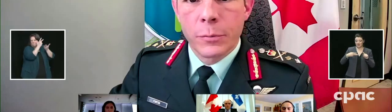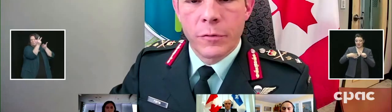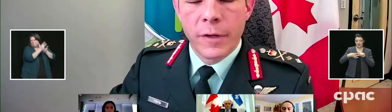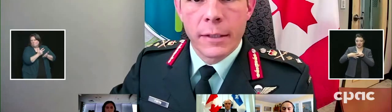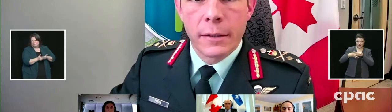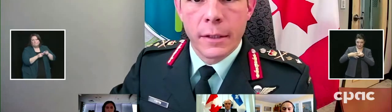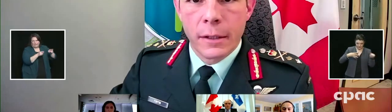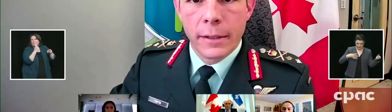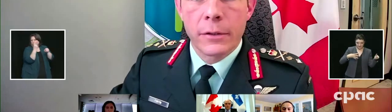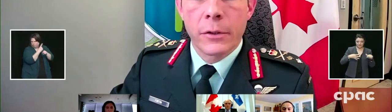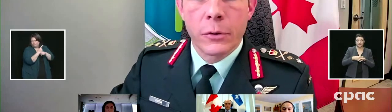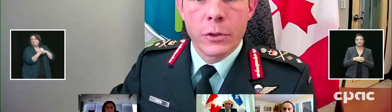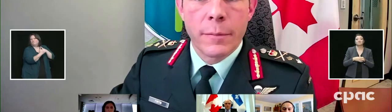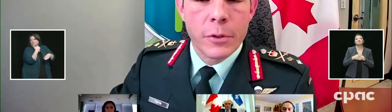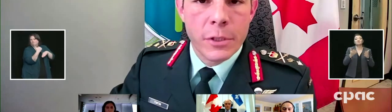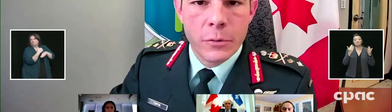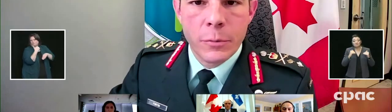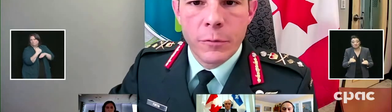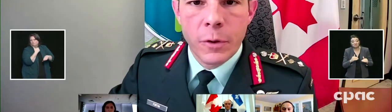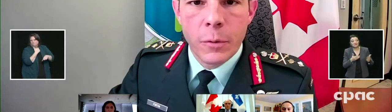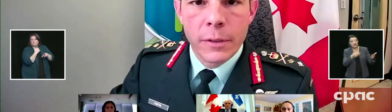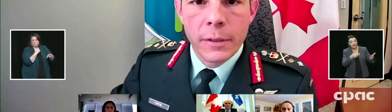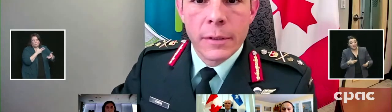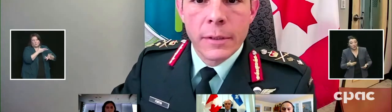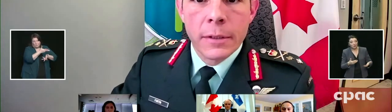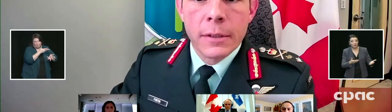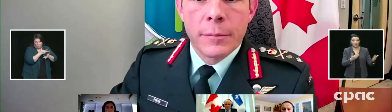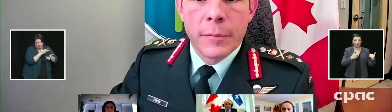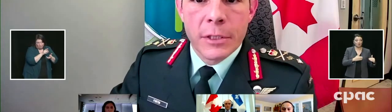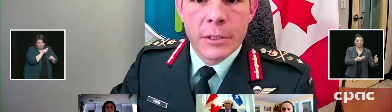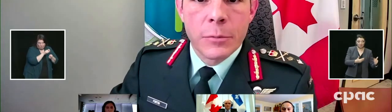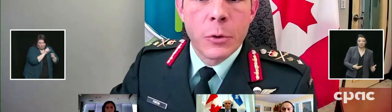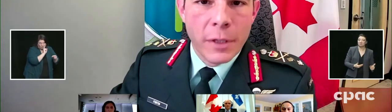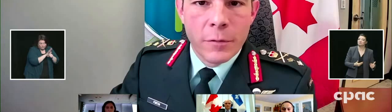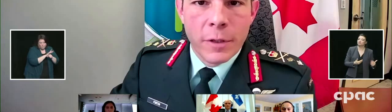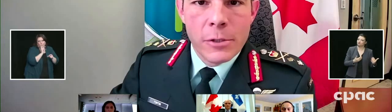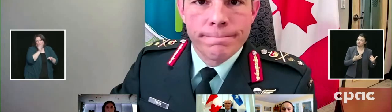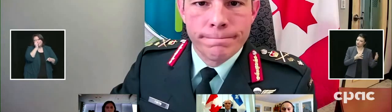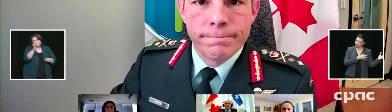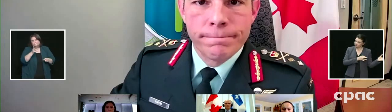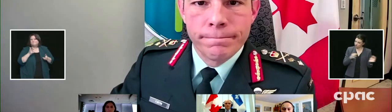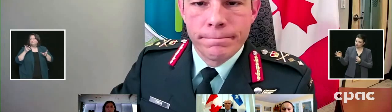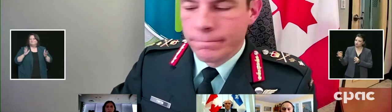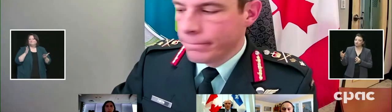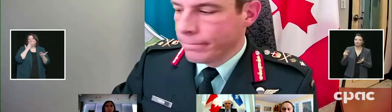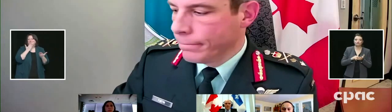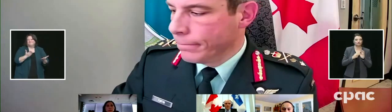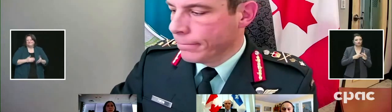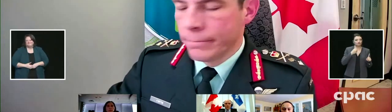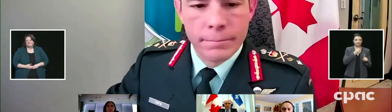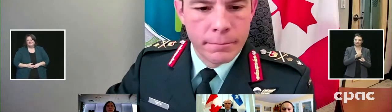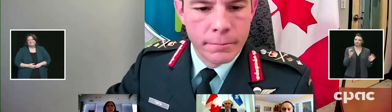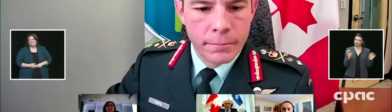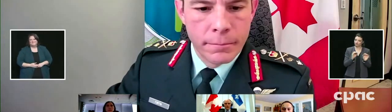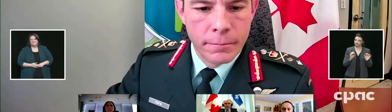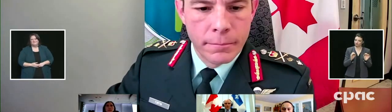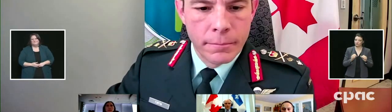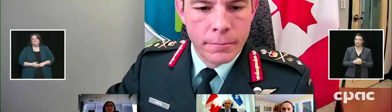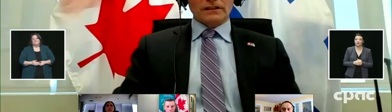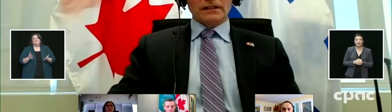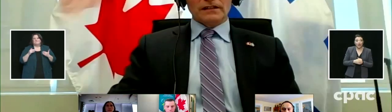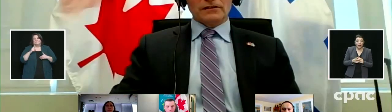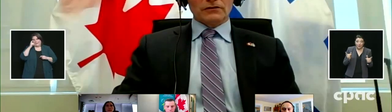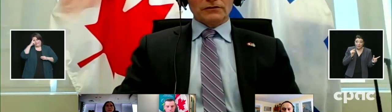continue to provide clarity on those numbers as we move forward. Merci beaucoup. Thank you very much. Merci beaucoup,